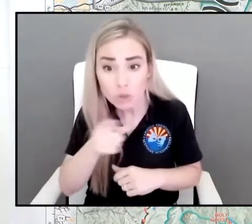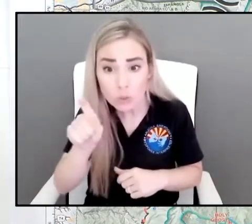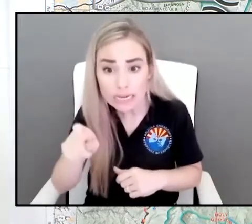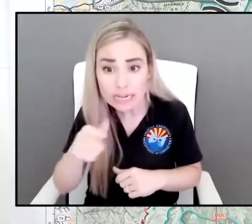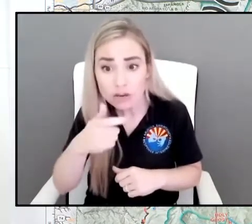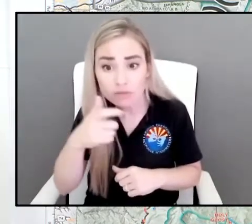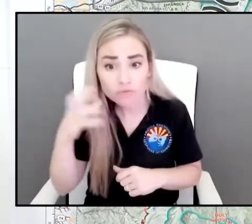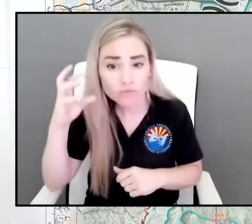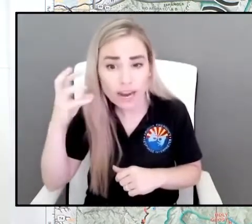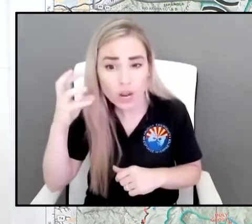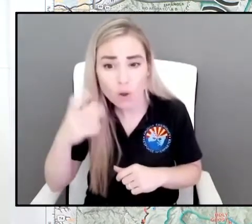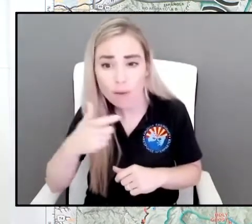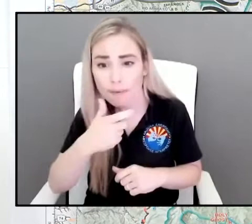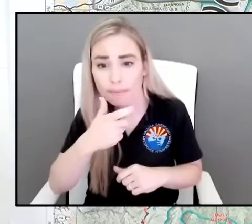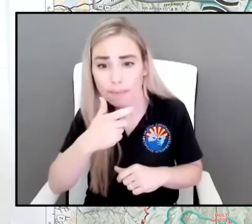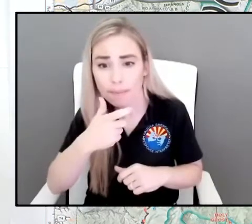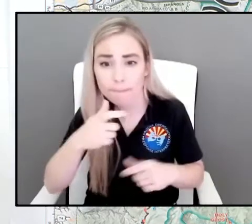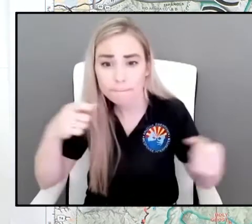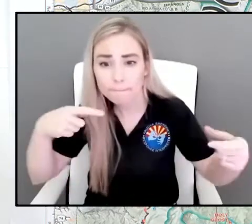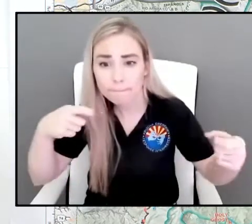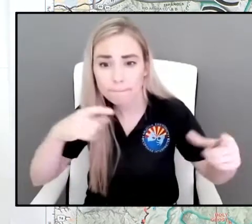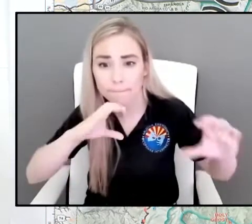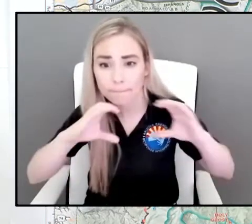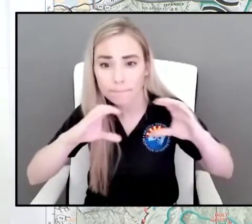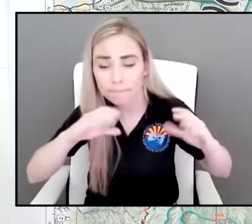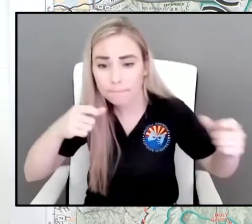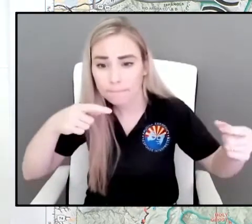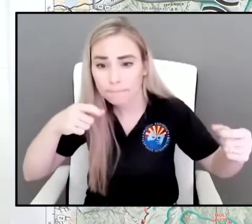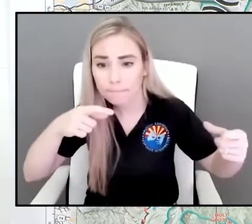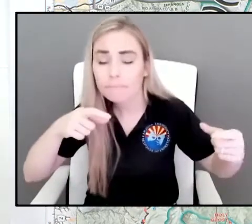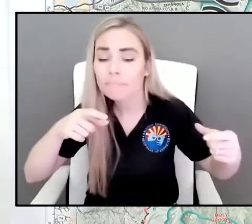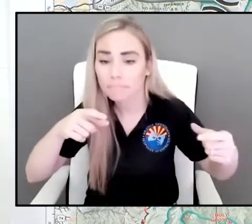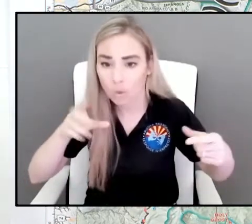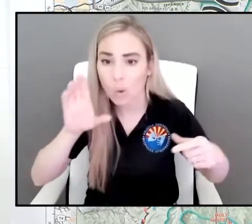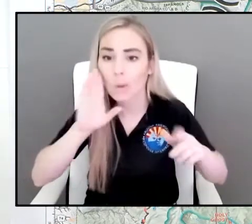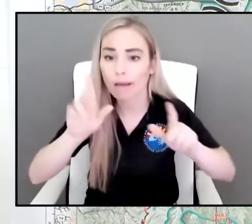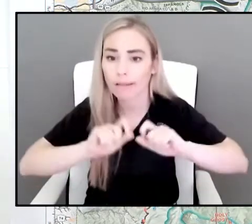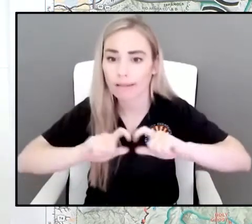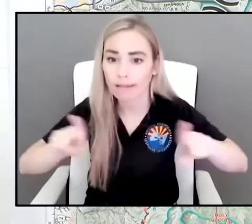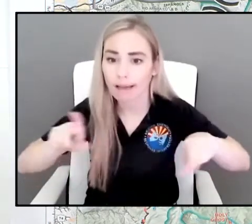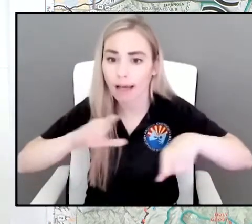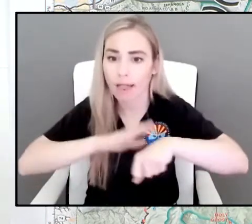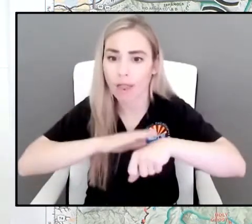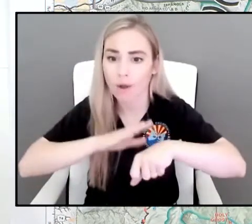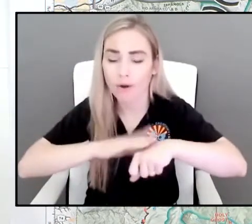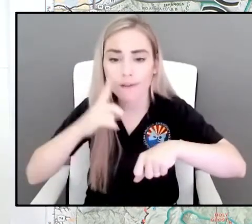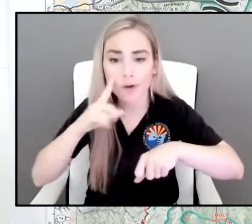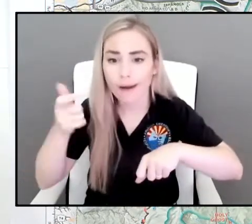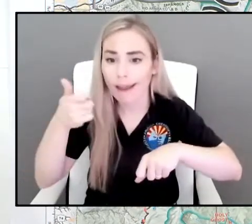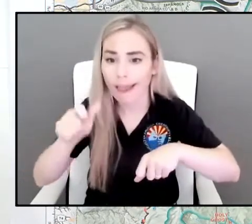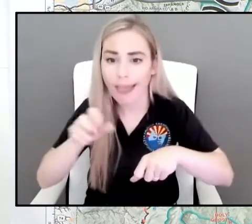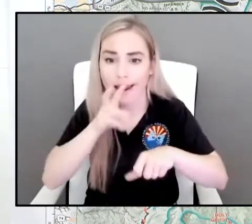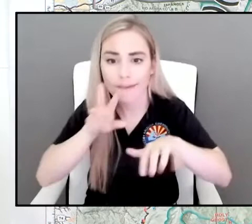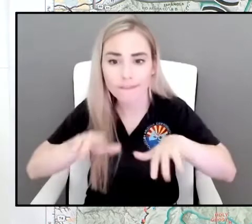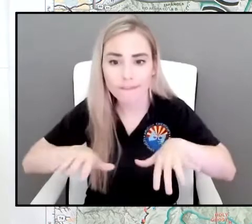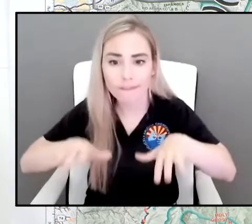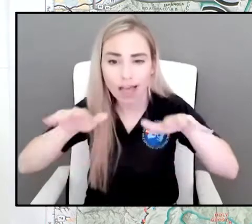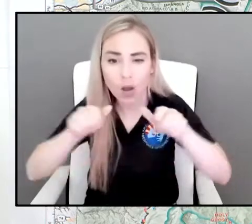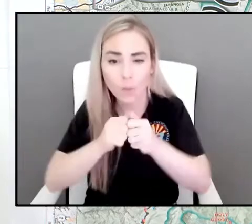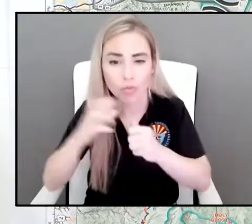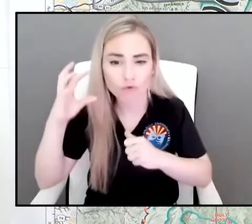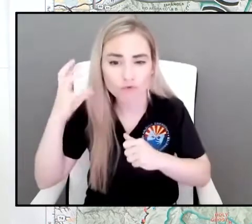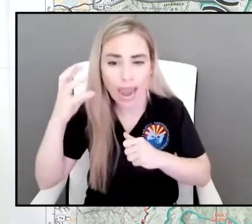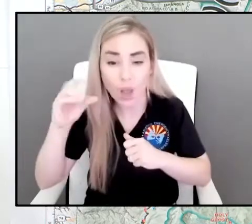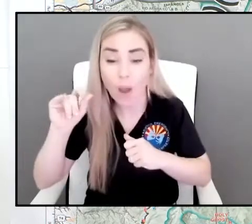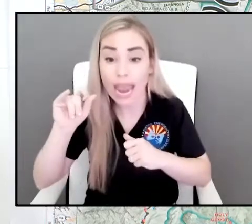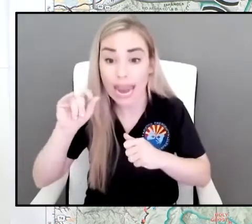weather communication radio, they send the alert out for any flooding there. So if there's any flooding, you can get the